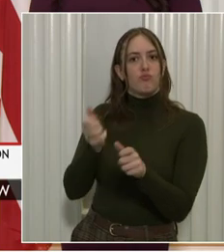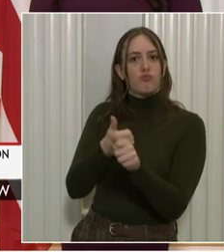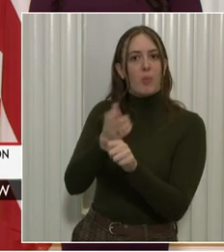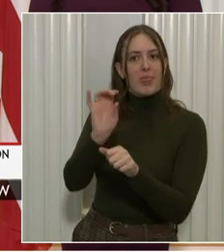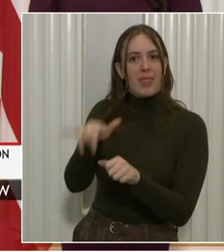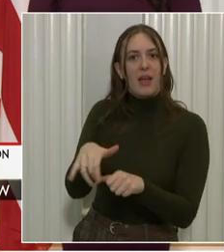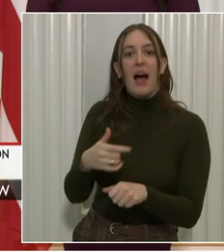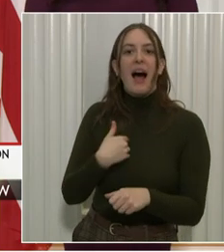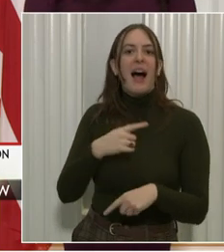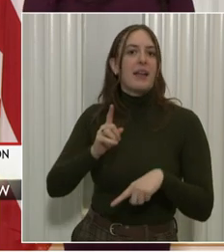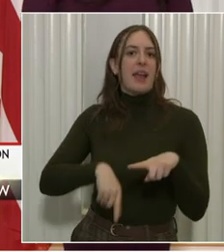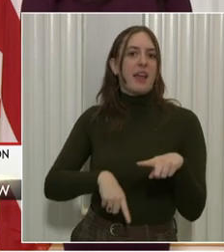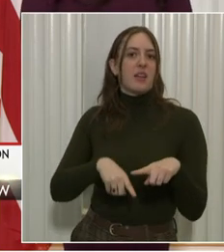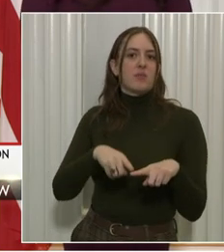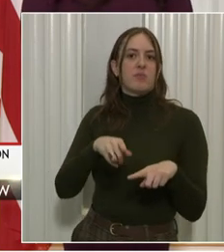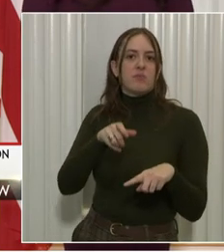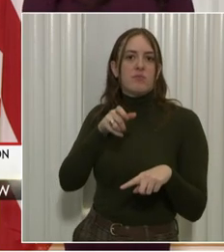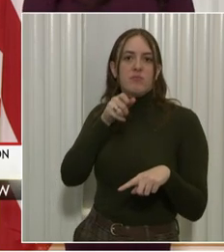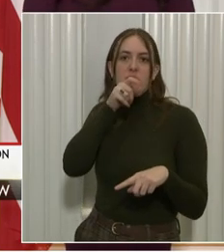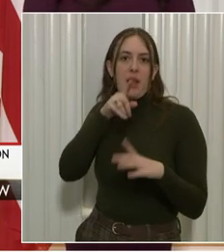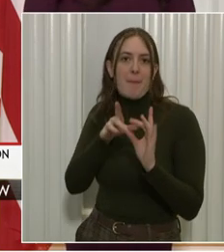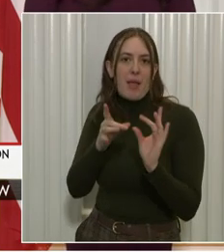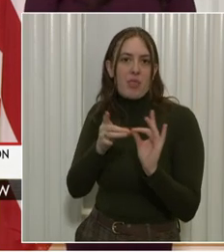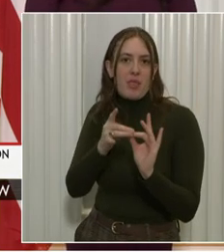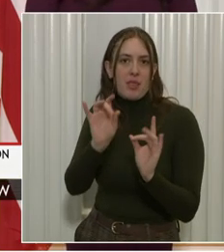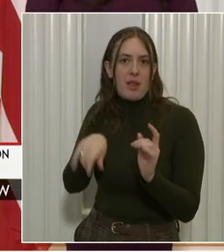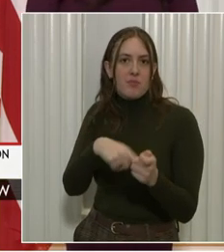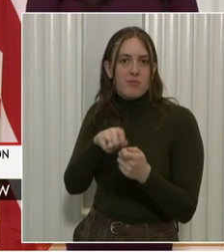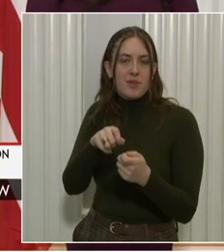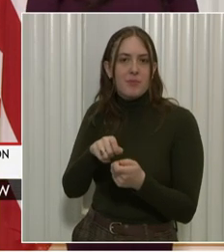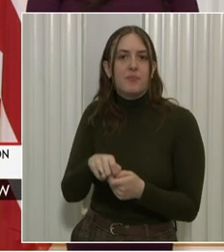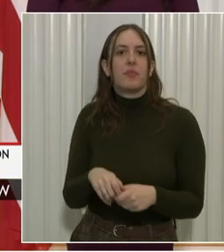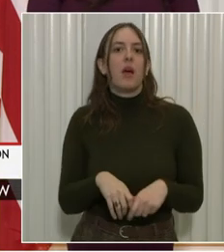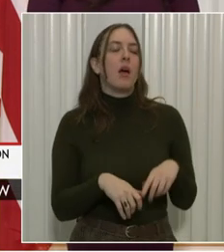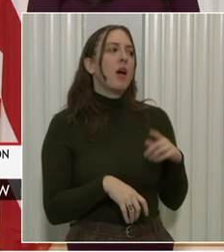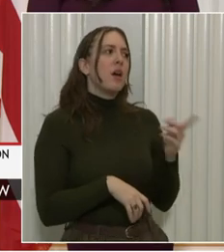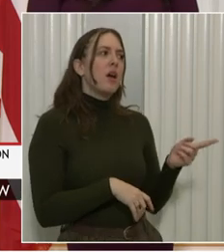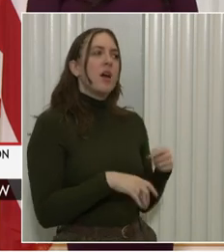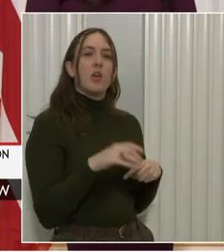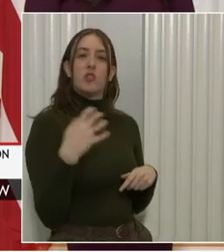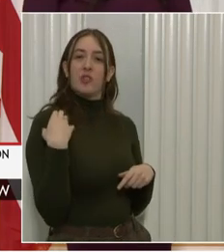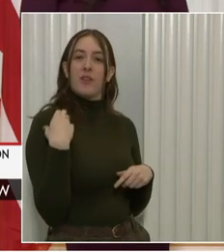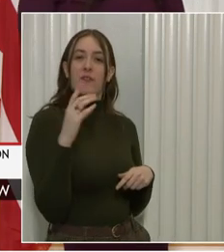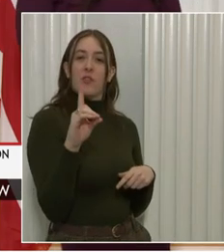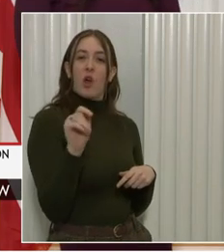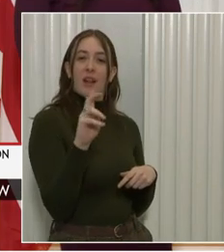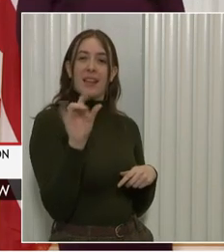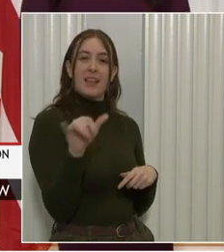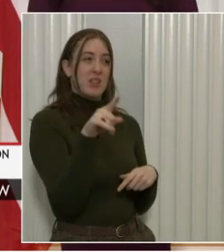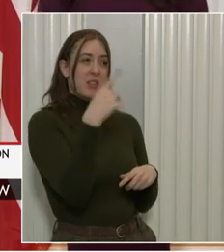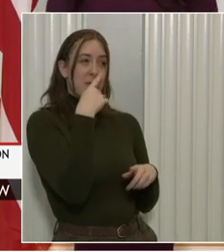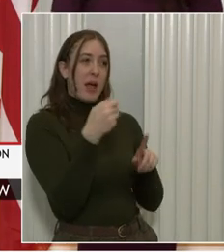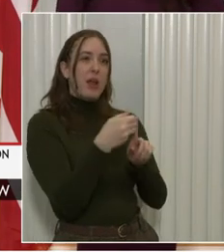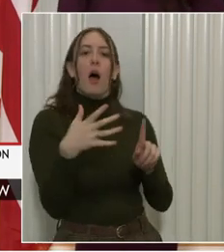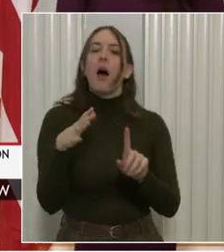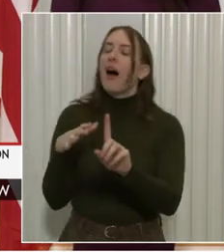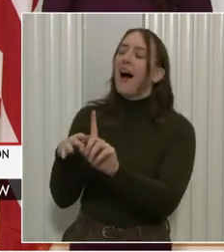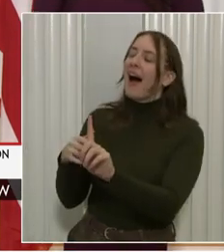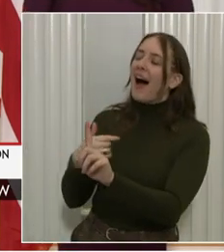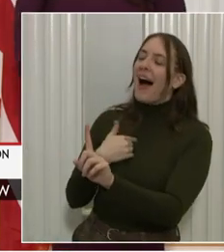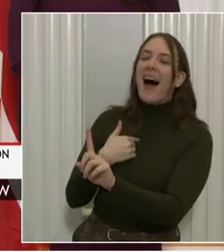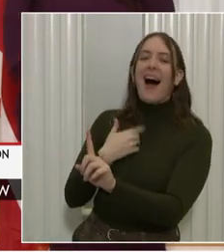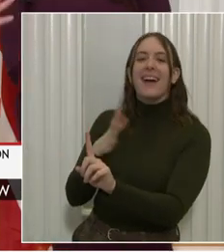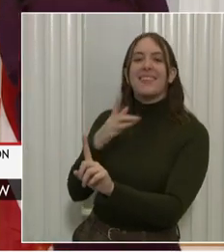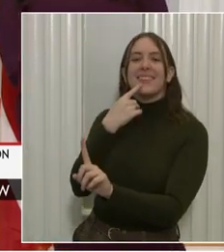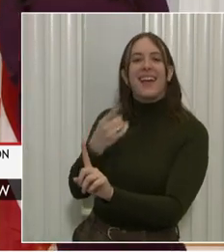Donnelly, can you tell us anything about the decision not to put an officer in the bus with the As I patient? said, Mark, the use of force is